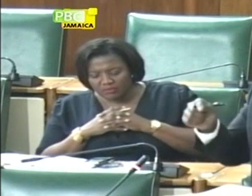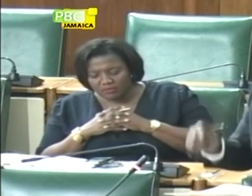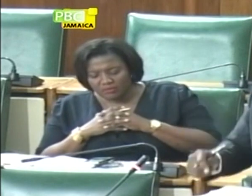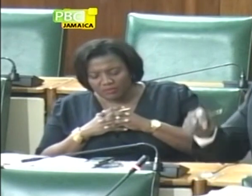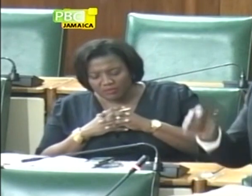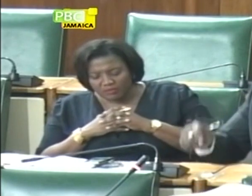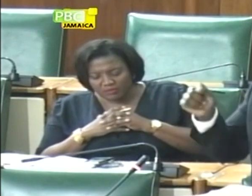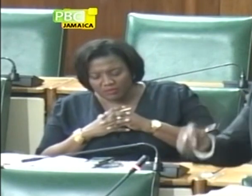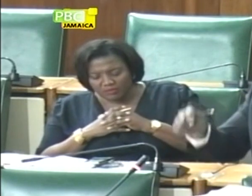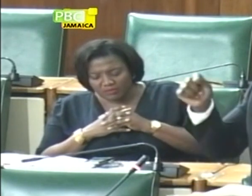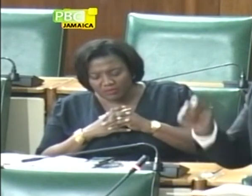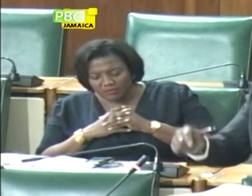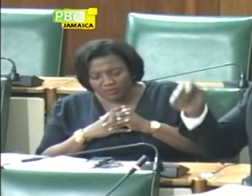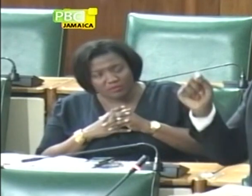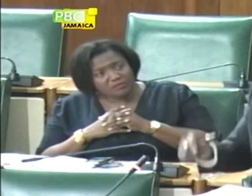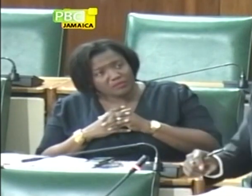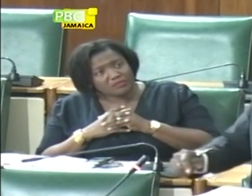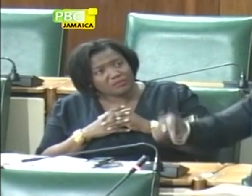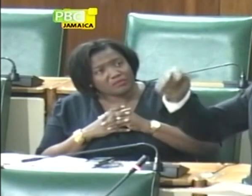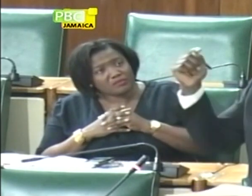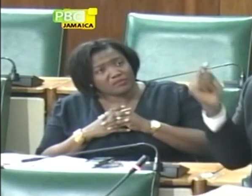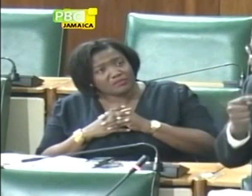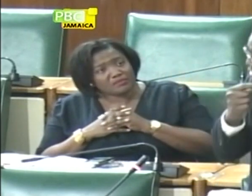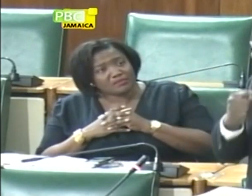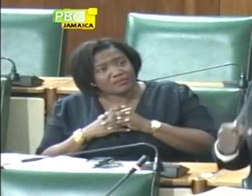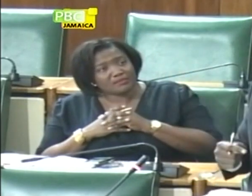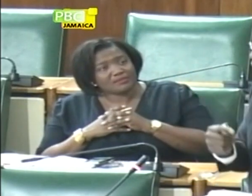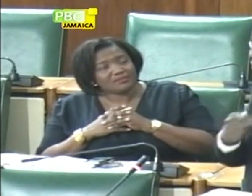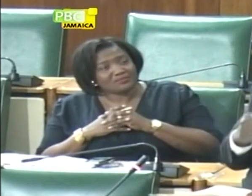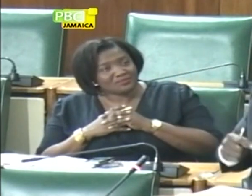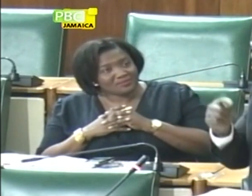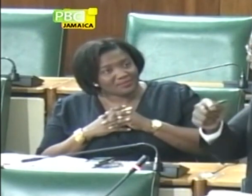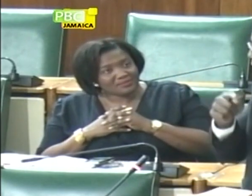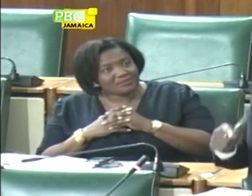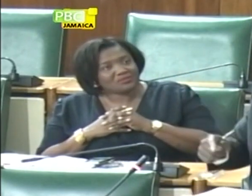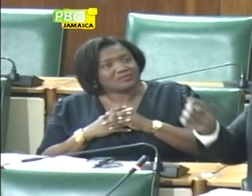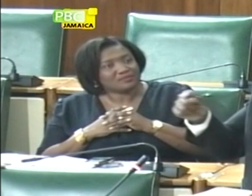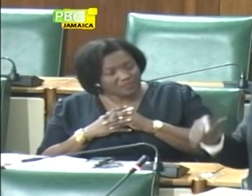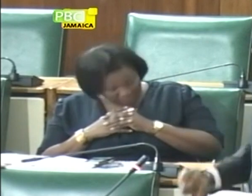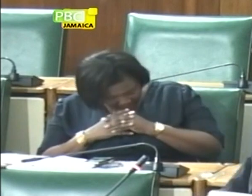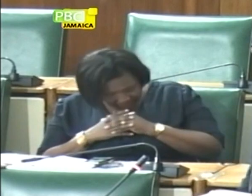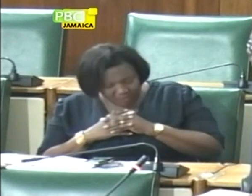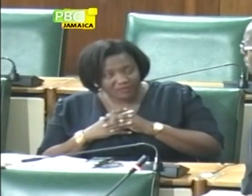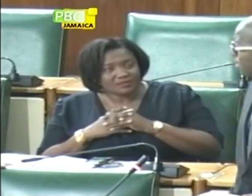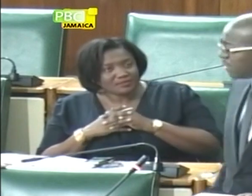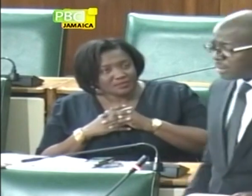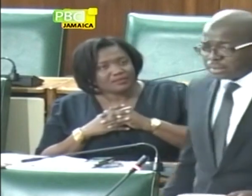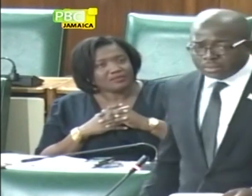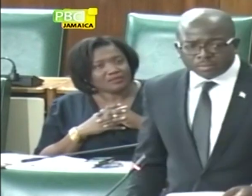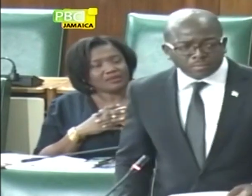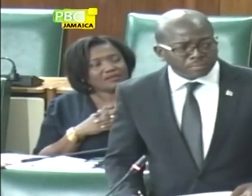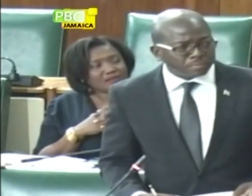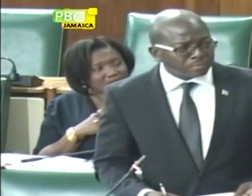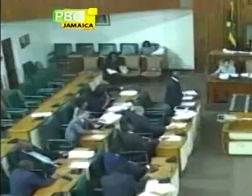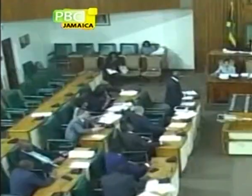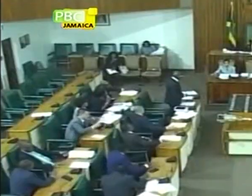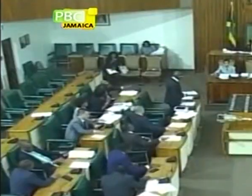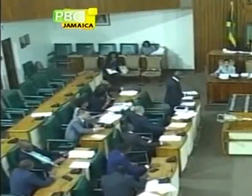call on my colleague Senator Brown to apologize to you directly at the next sitting.